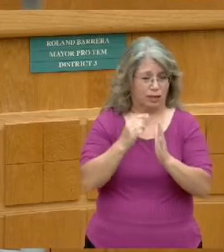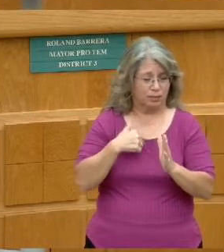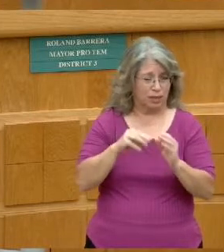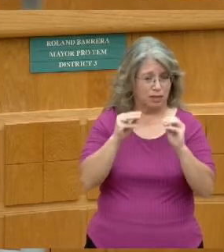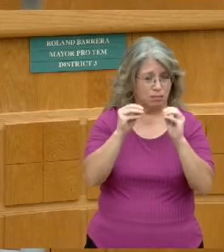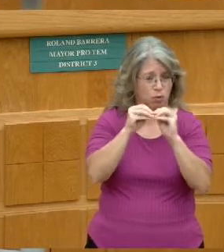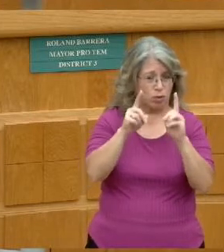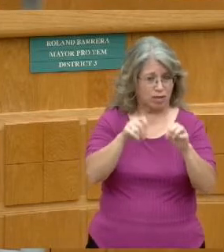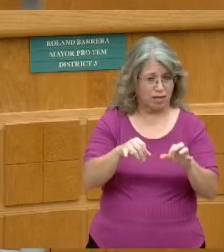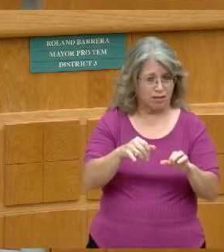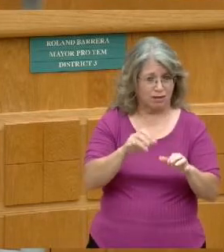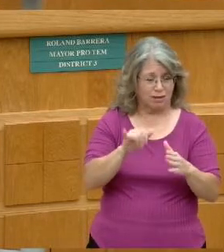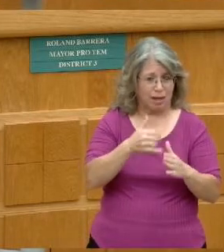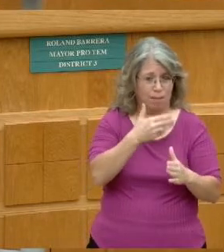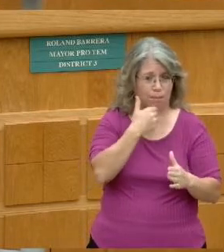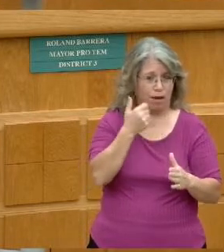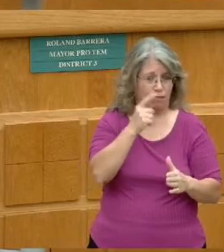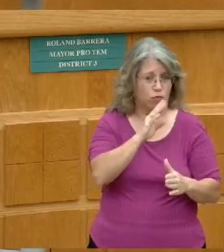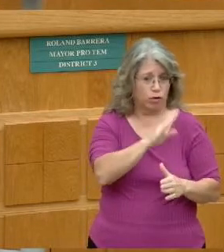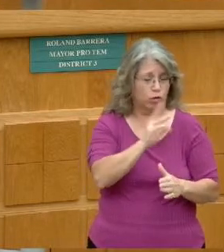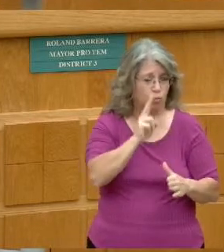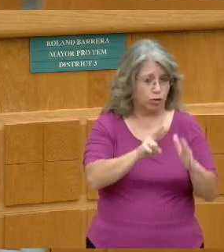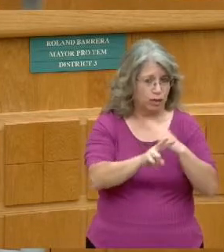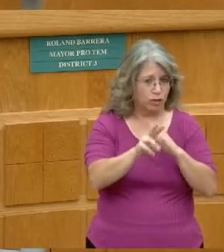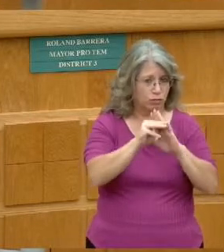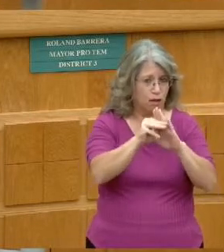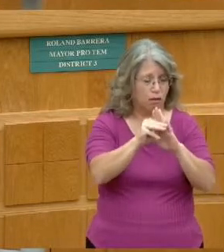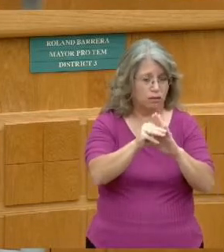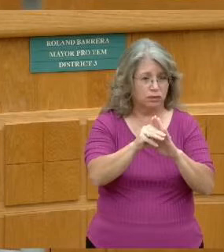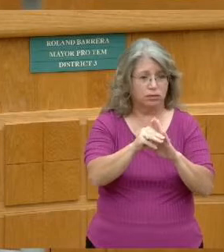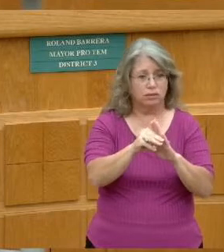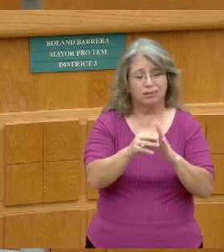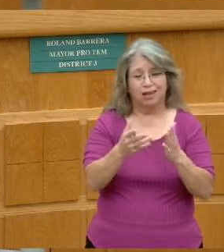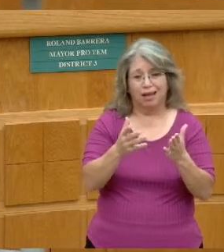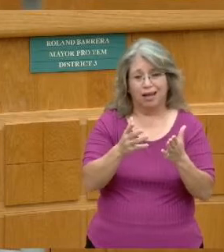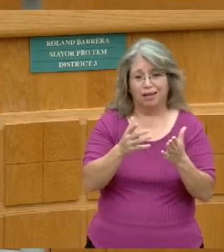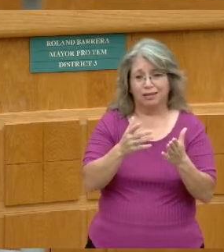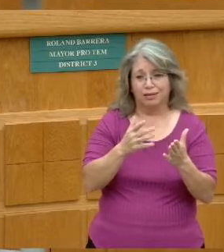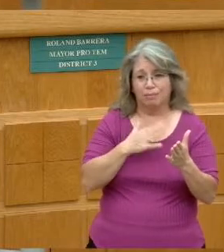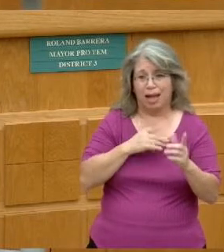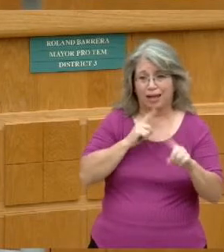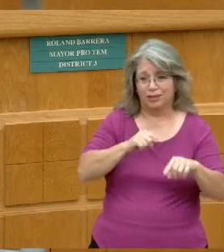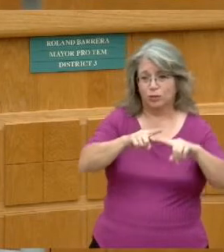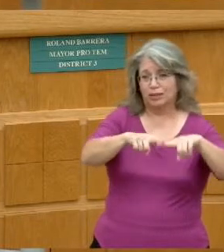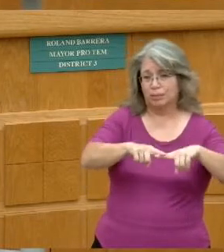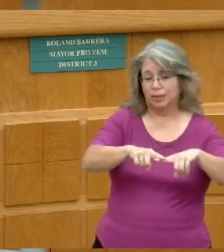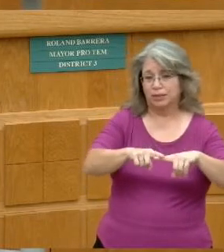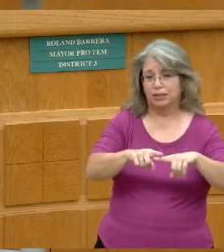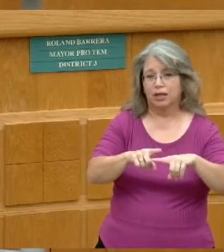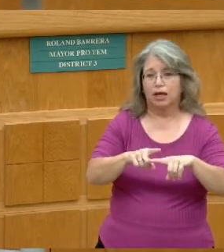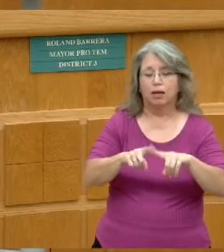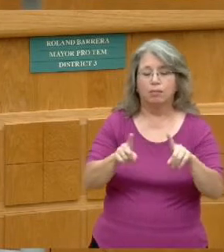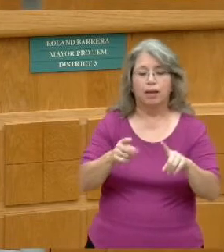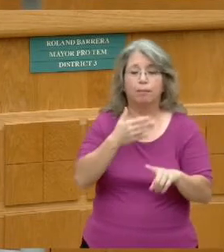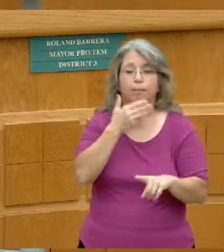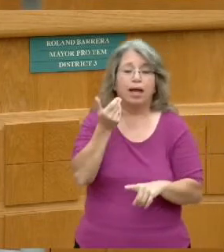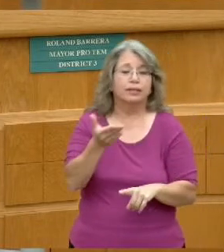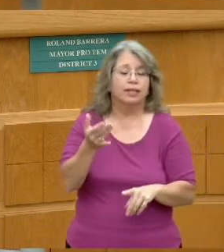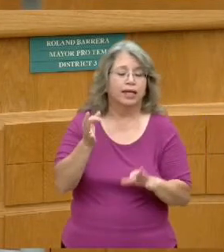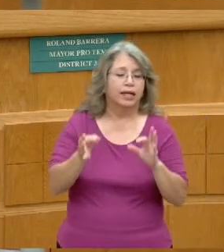that it depends. It's better if we know who got tested and what those results were. It